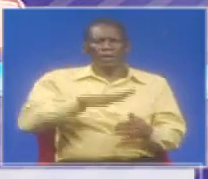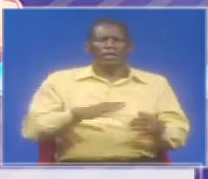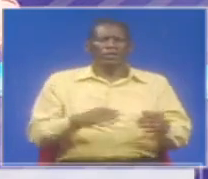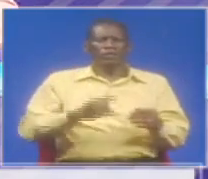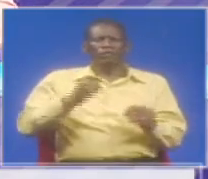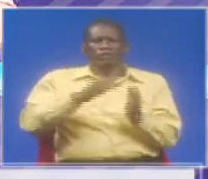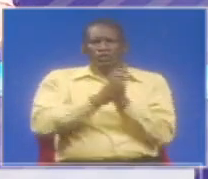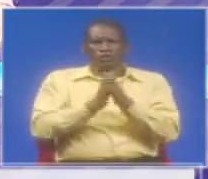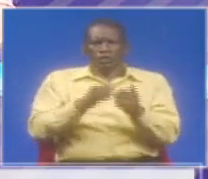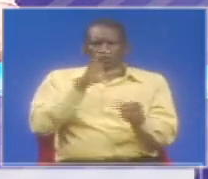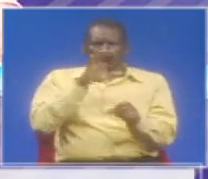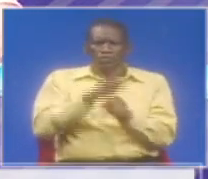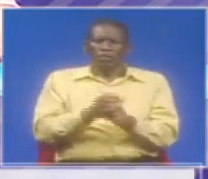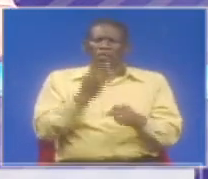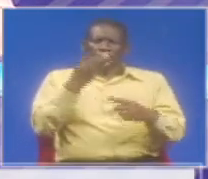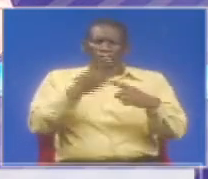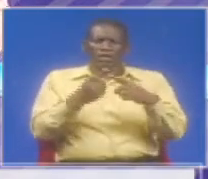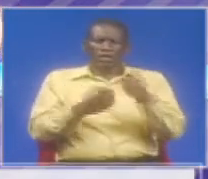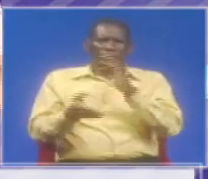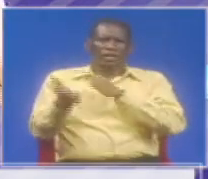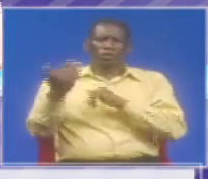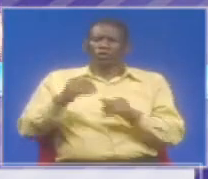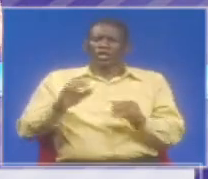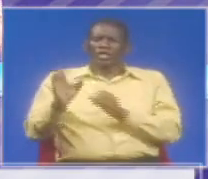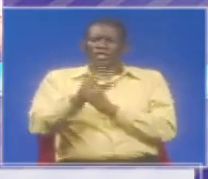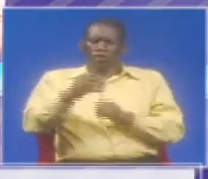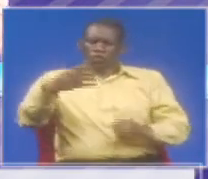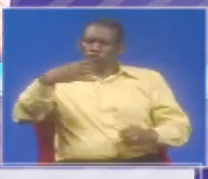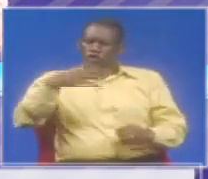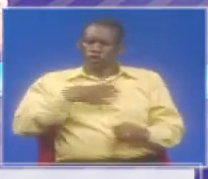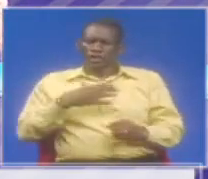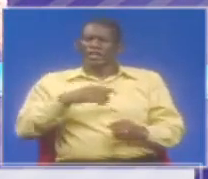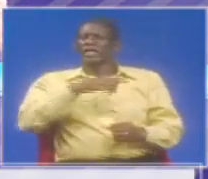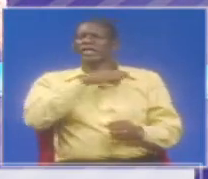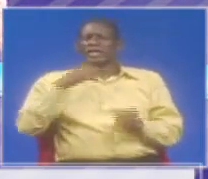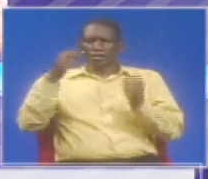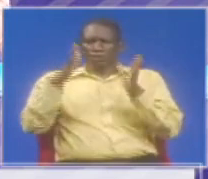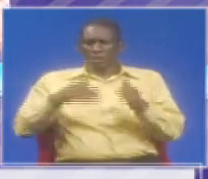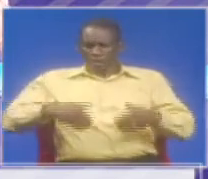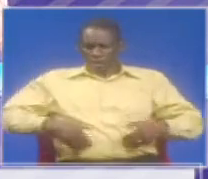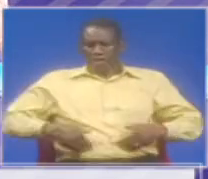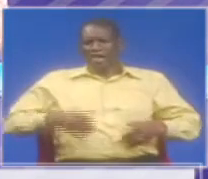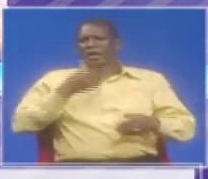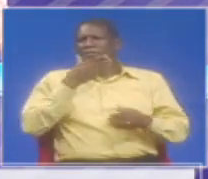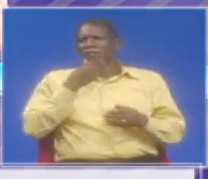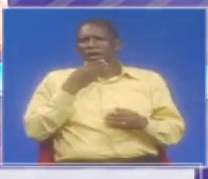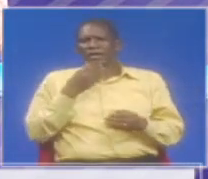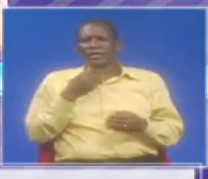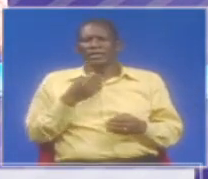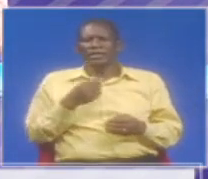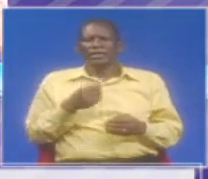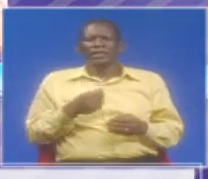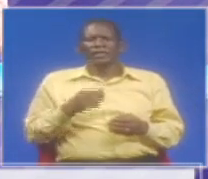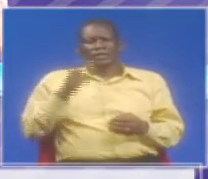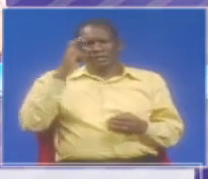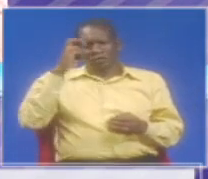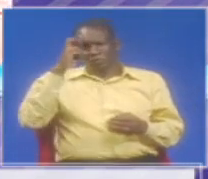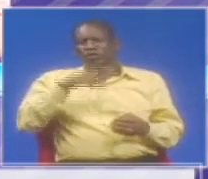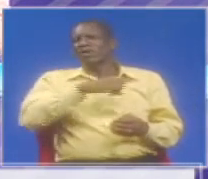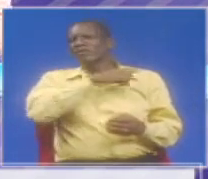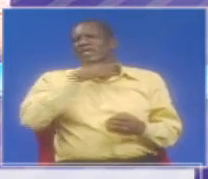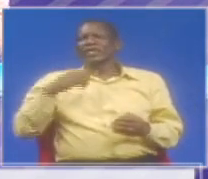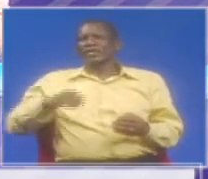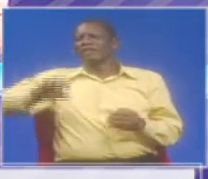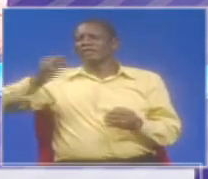as promised, and 3 years ago, the country was treated to a shocking murder where a young man allegedly took away the life of a